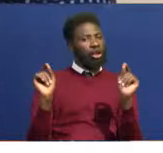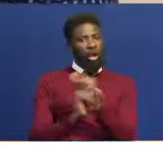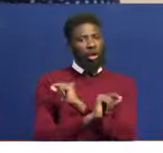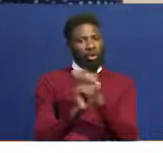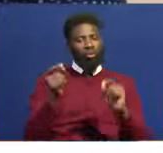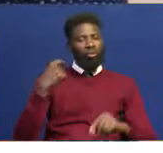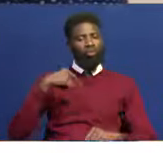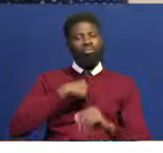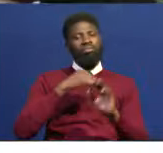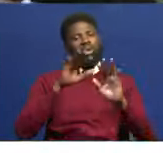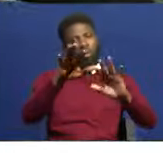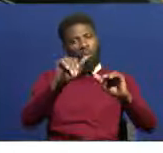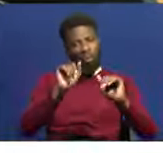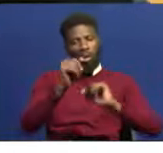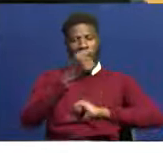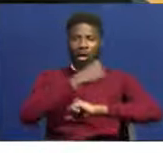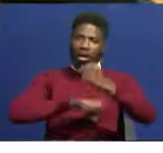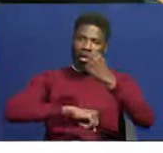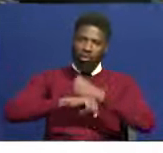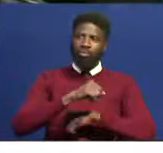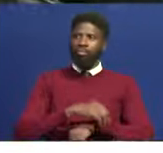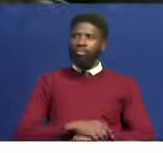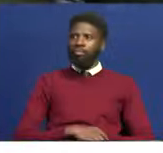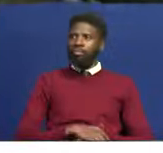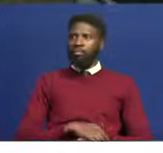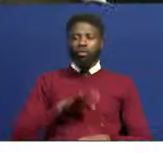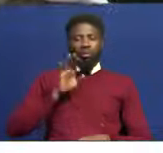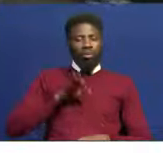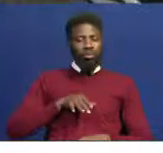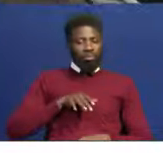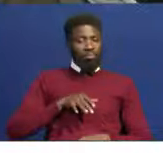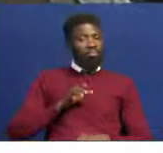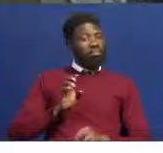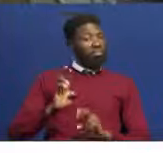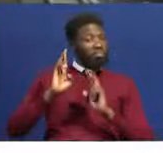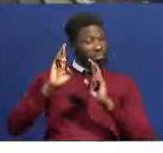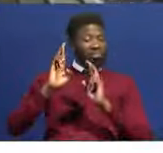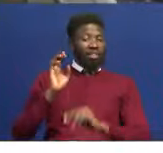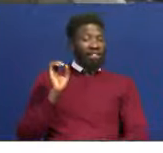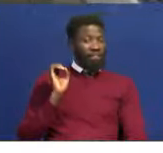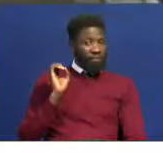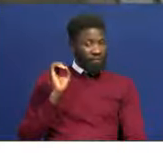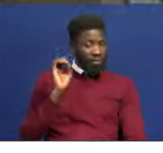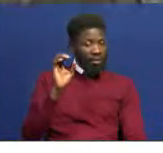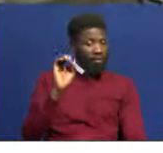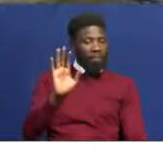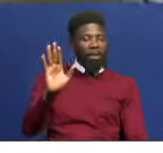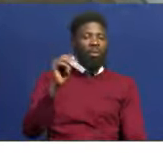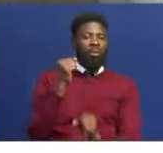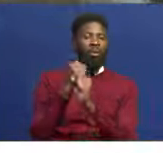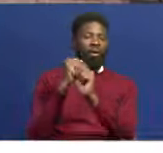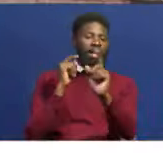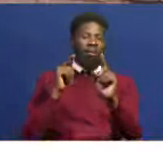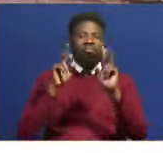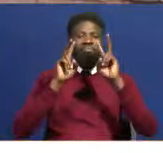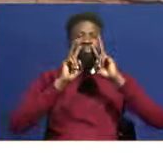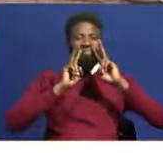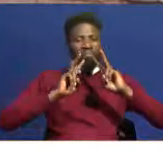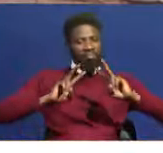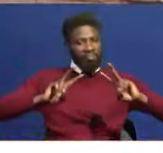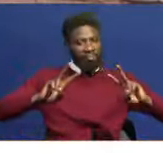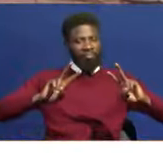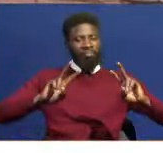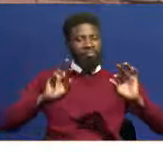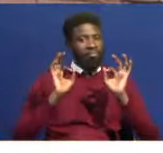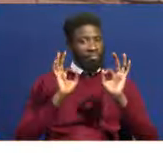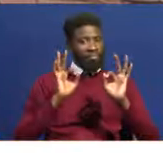request them and they sponsor. The women hope that someday their efforts in enhancing peace and stability, as well as improving the